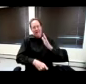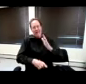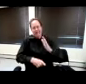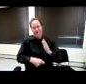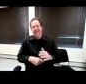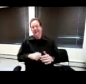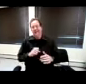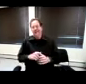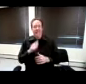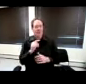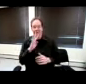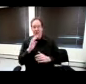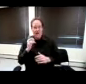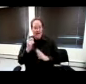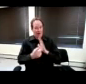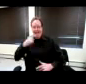in 24 hours.